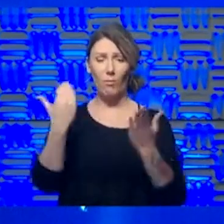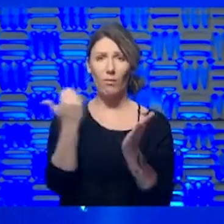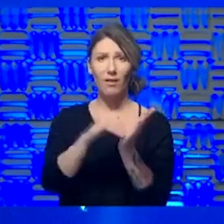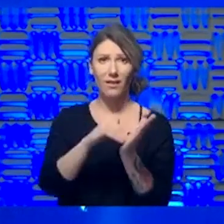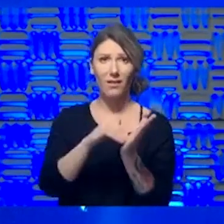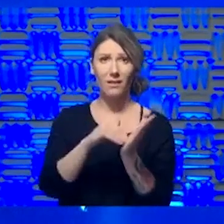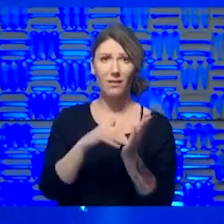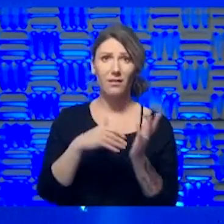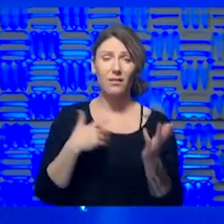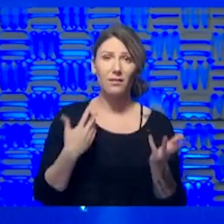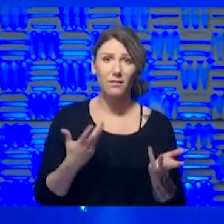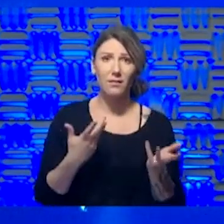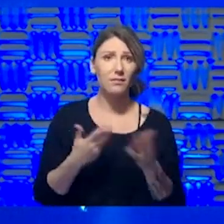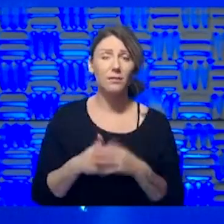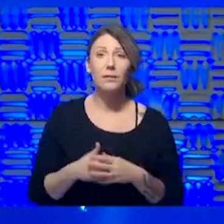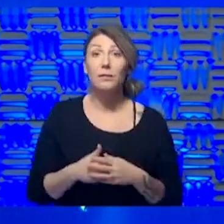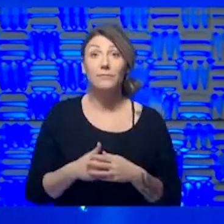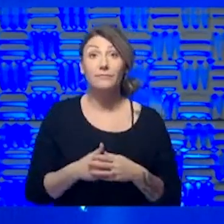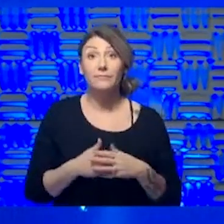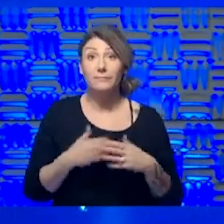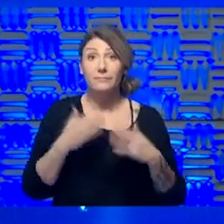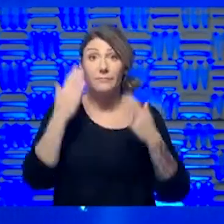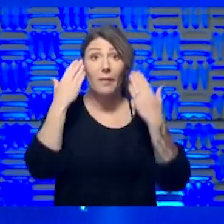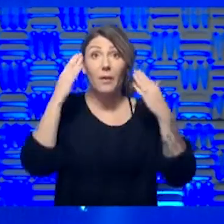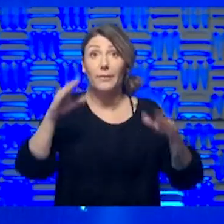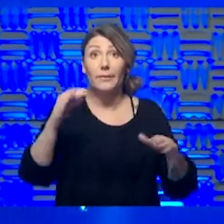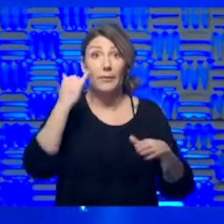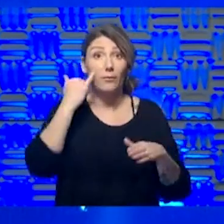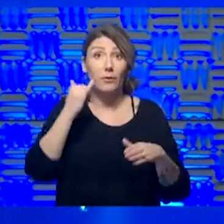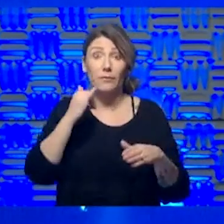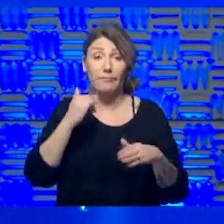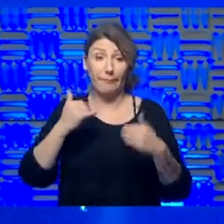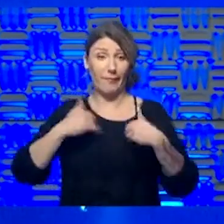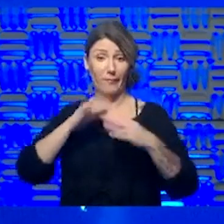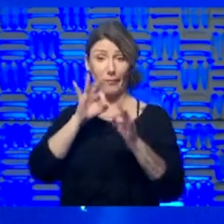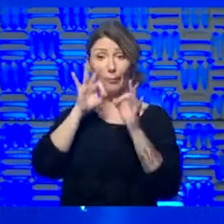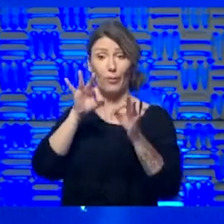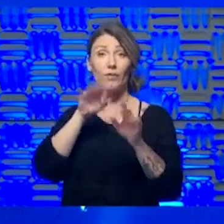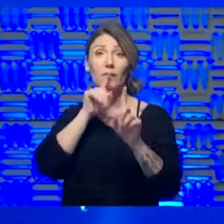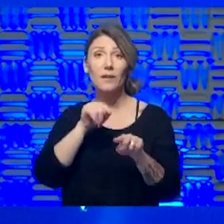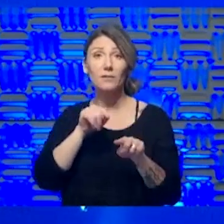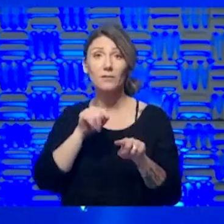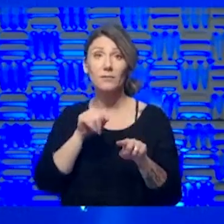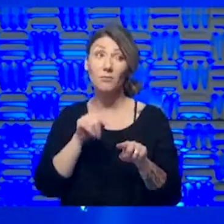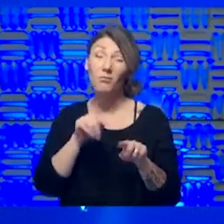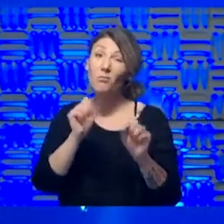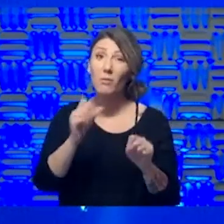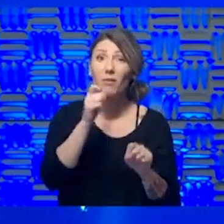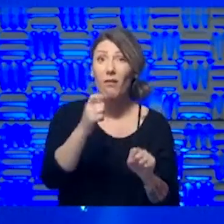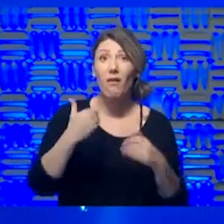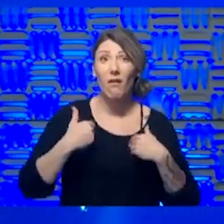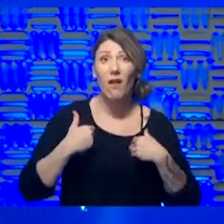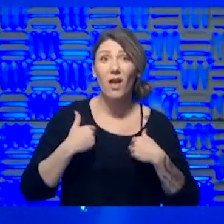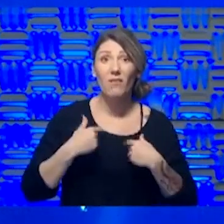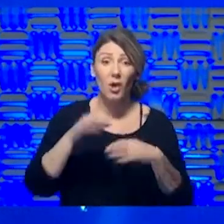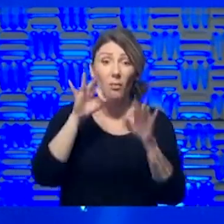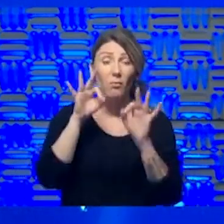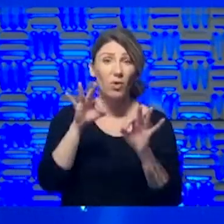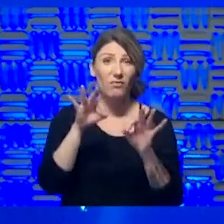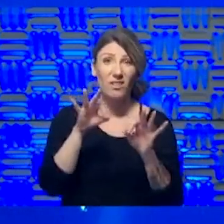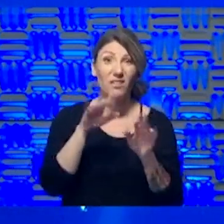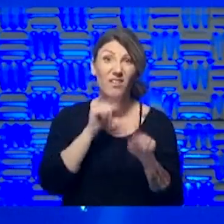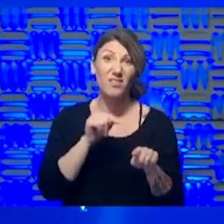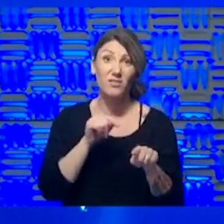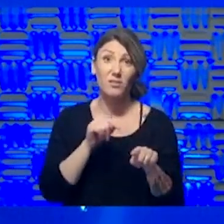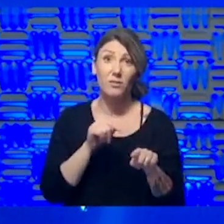And I don't know that we have a perfect answer. We will not have a perfect answer. We will have imperfect